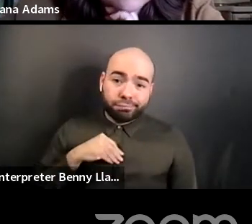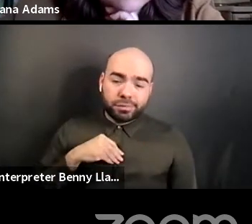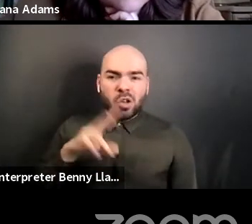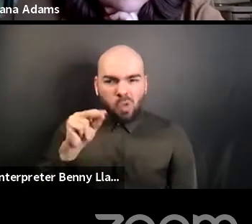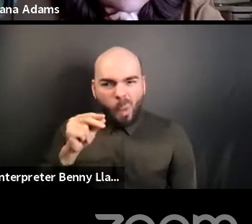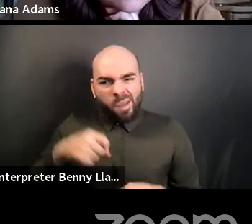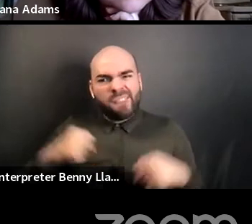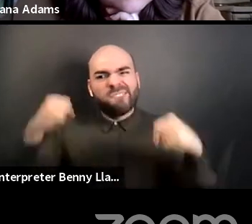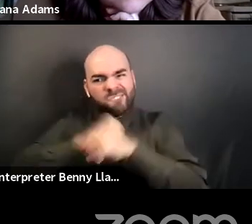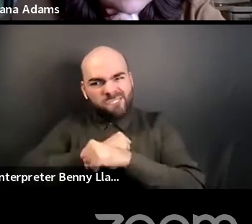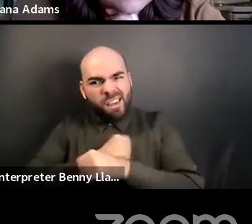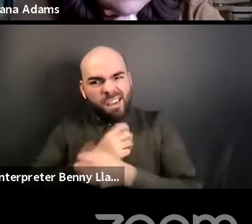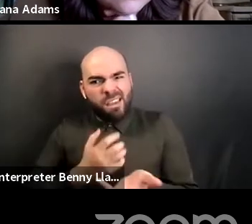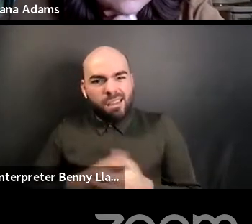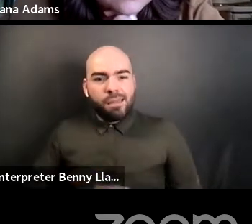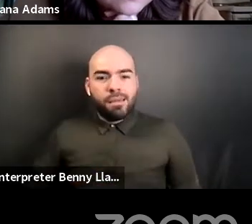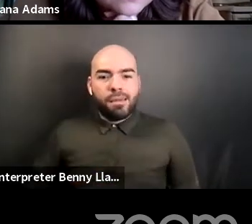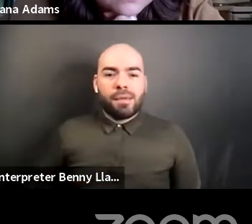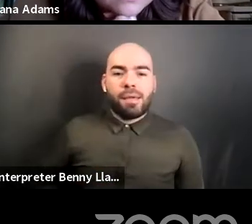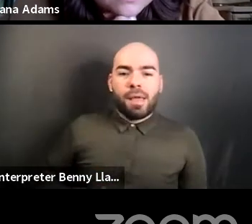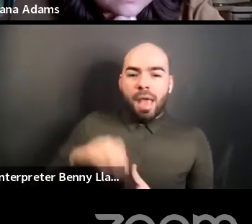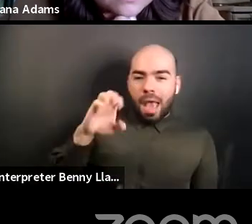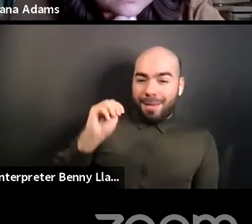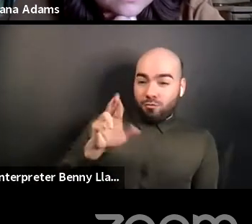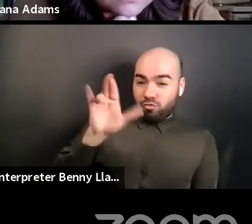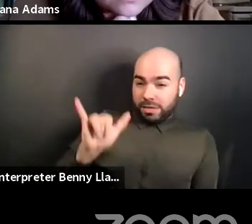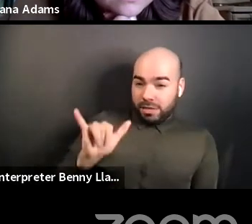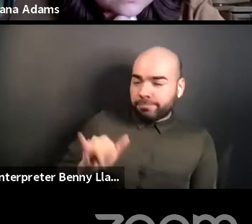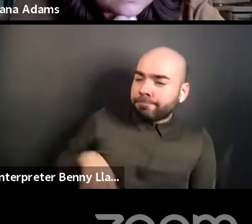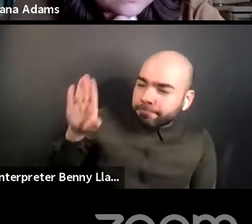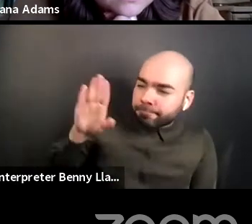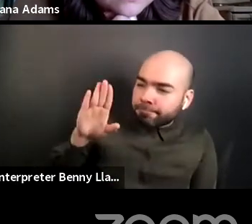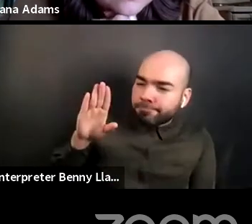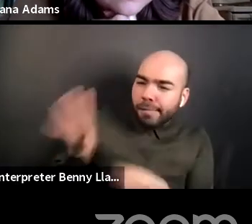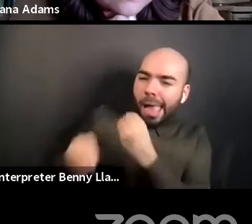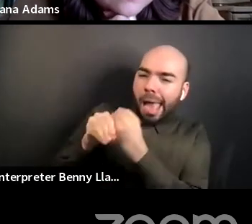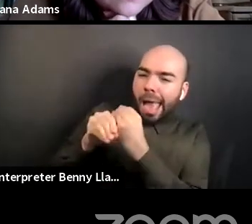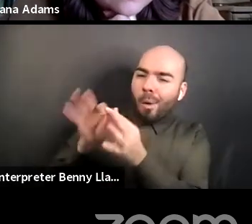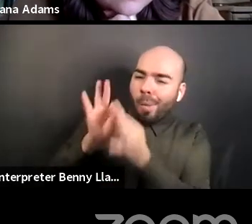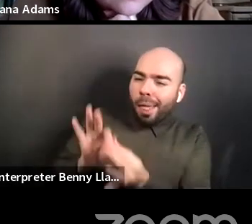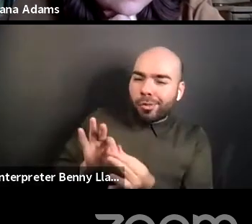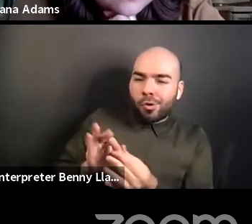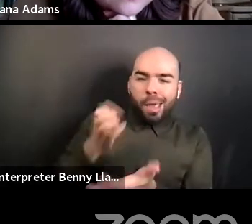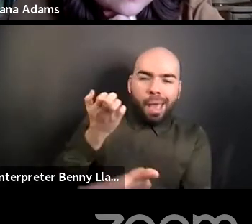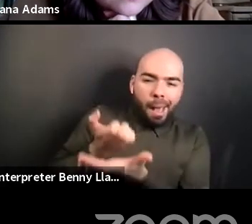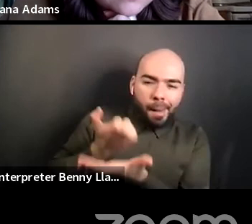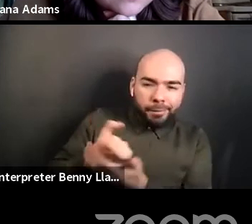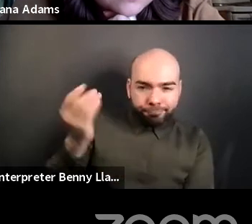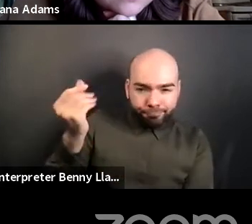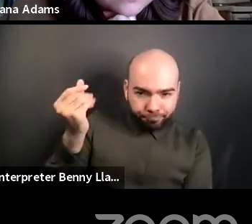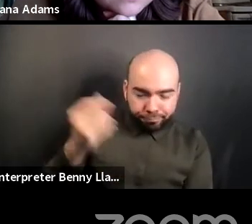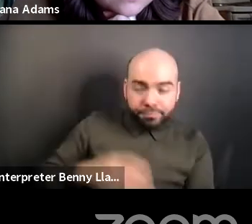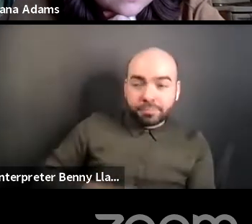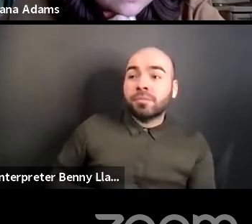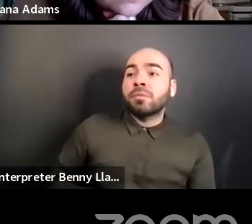Yeah, I kind of want to add on to the whole economic thing. You know, I think one of the big issues with a lot